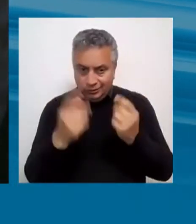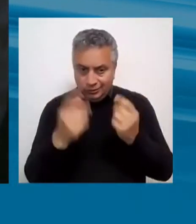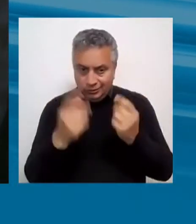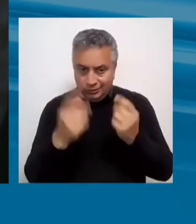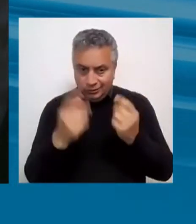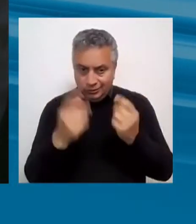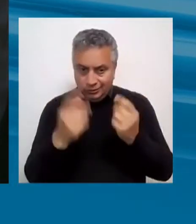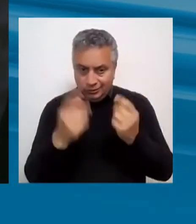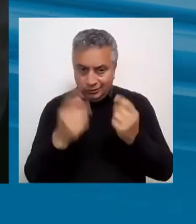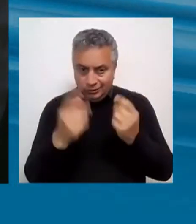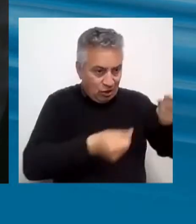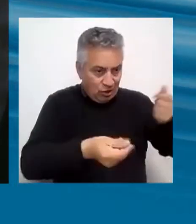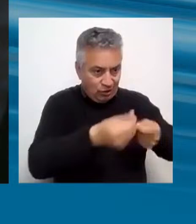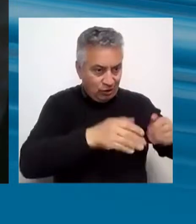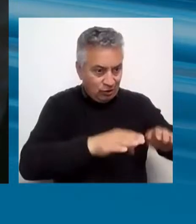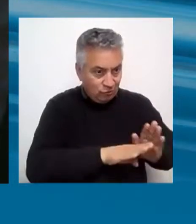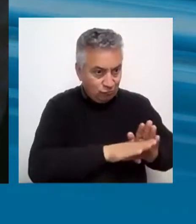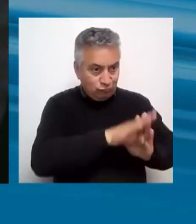social growth?